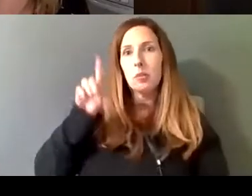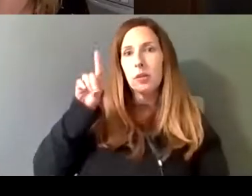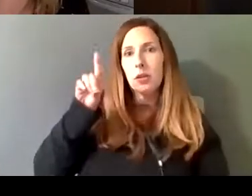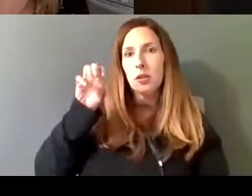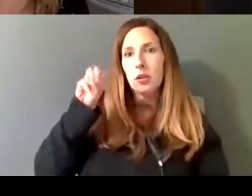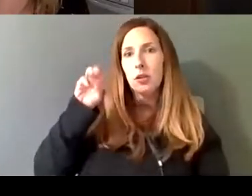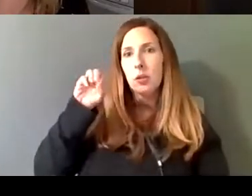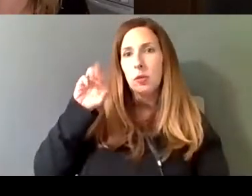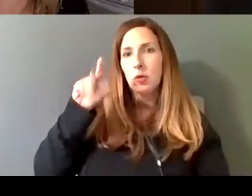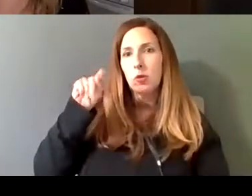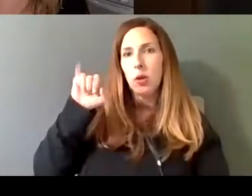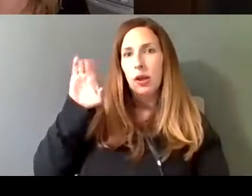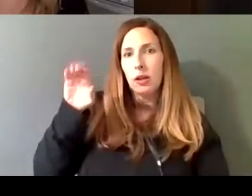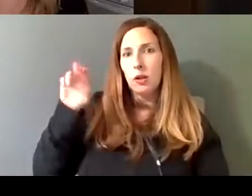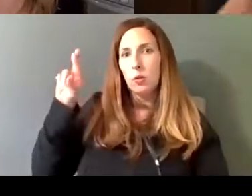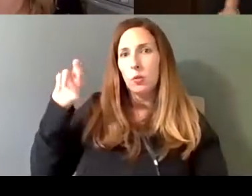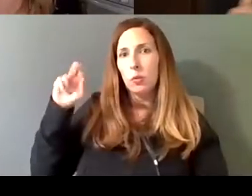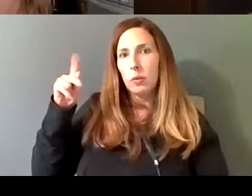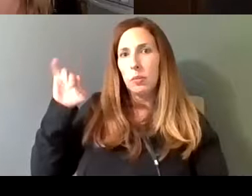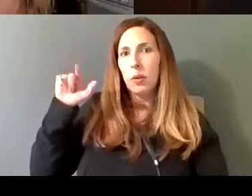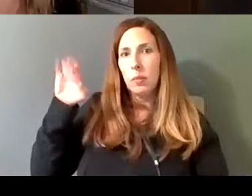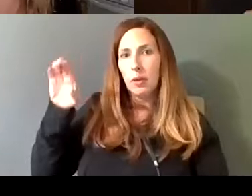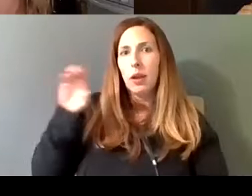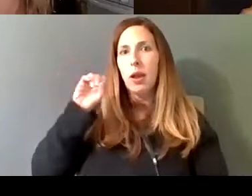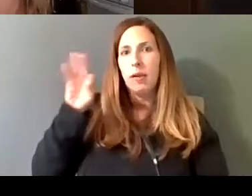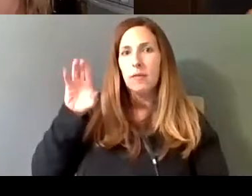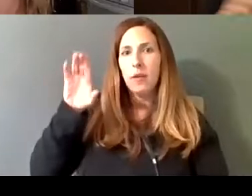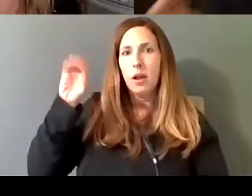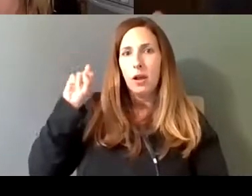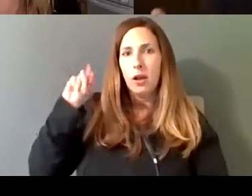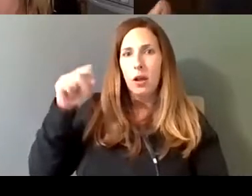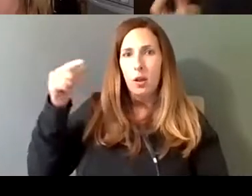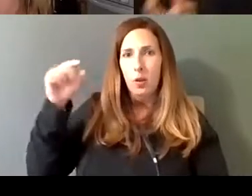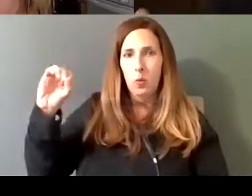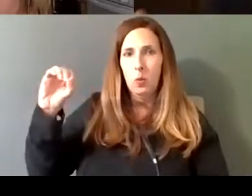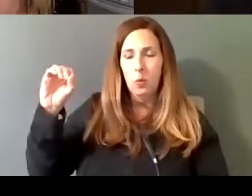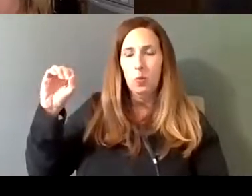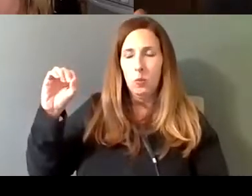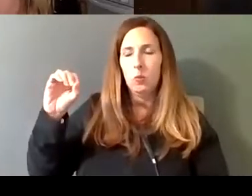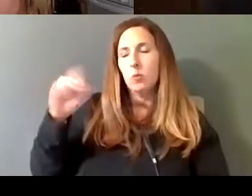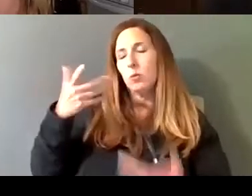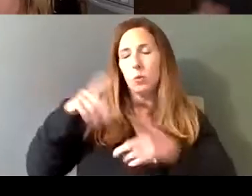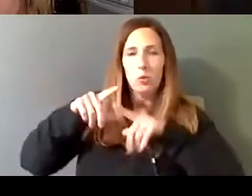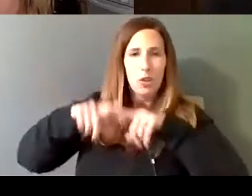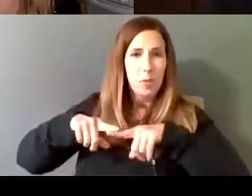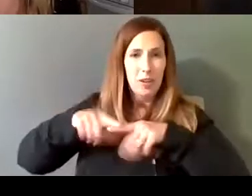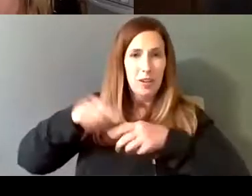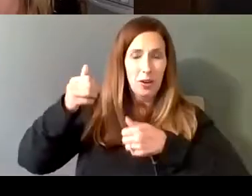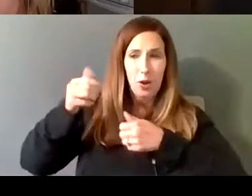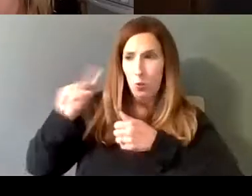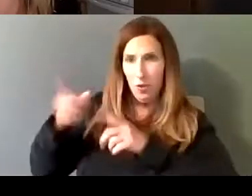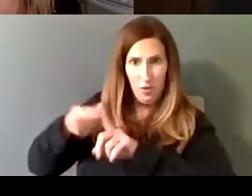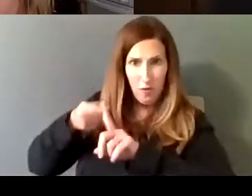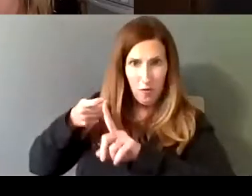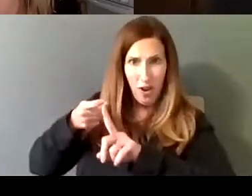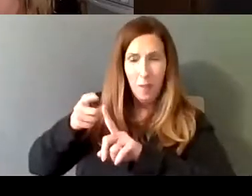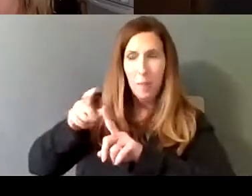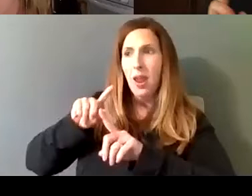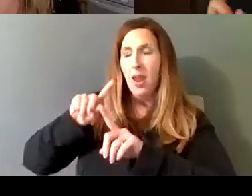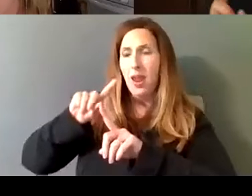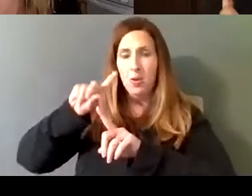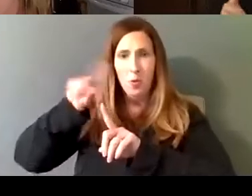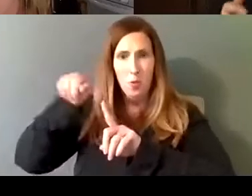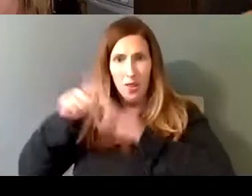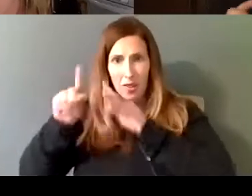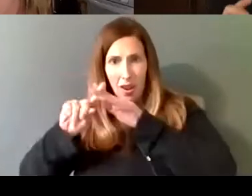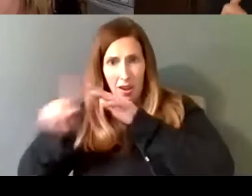Congo, typically, again, depending on where they're from and in which country they fled to, they might also speak different languages, but a